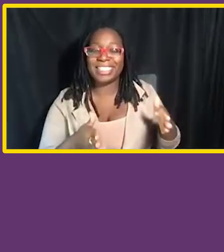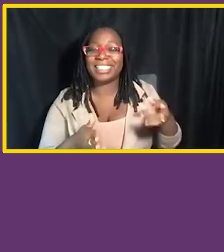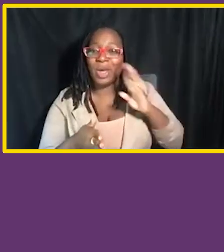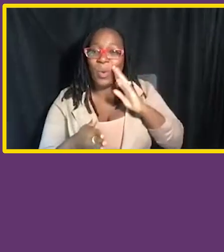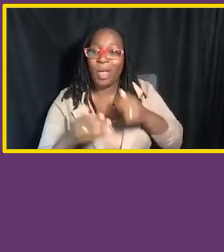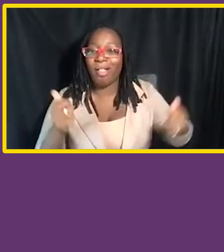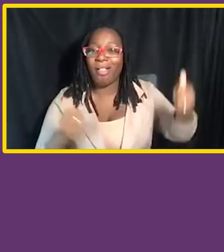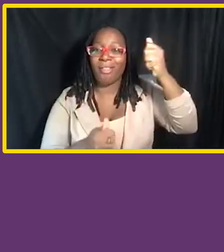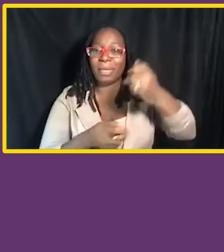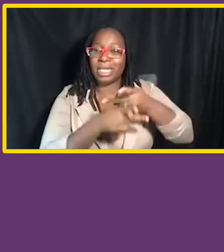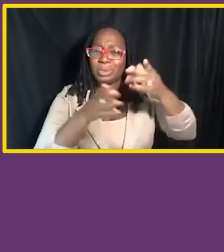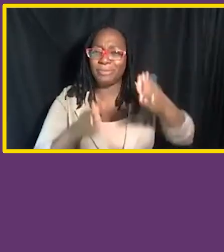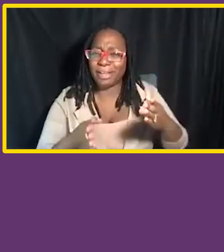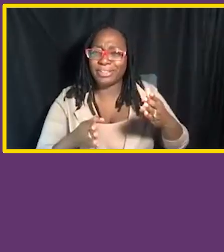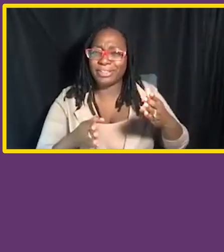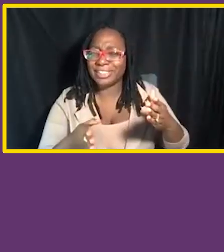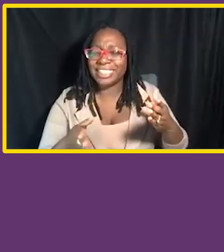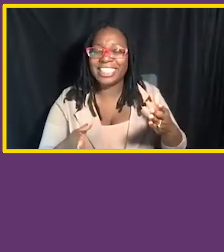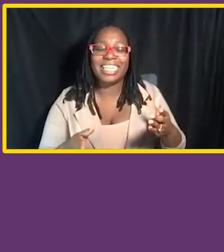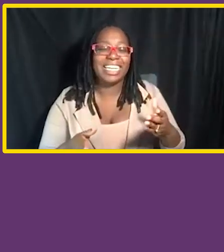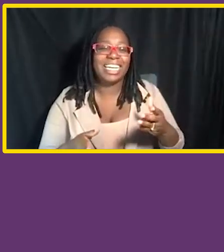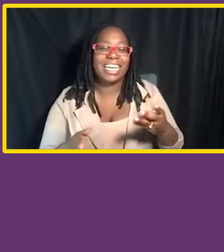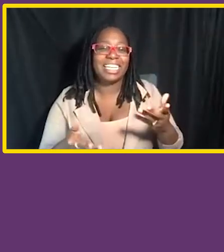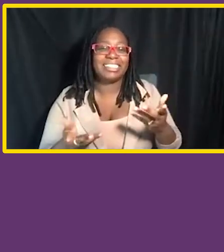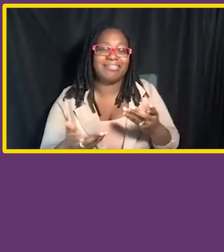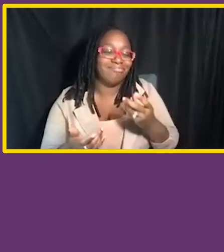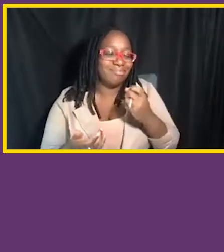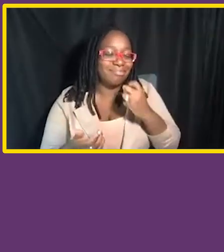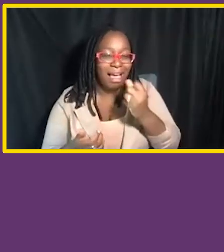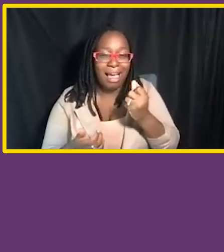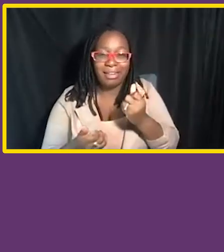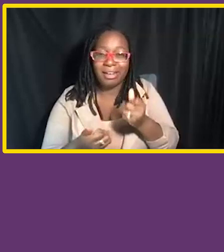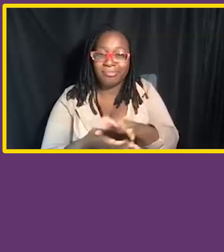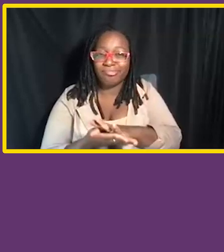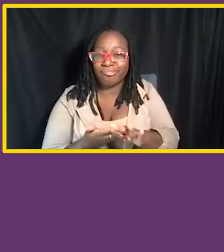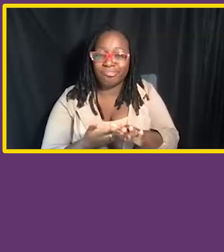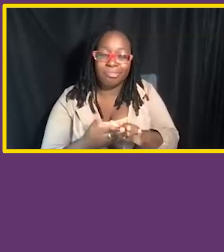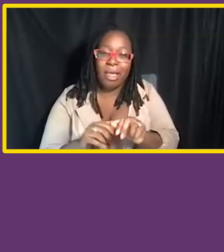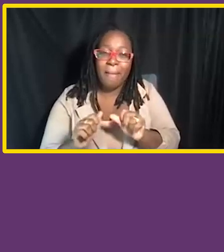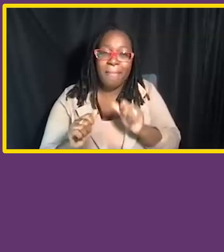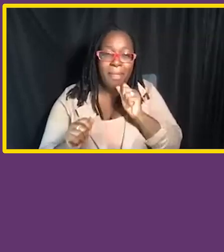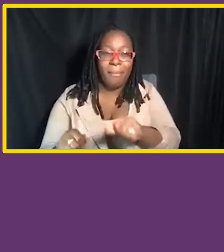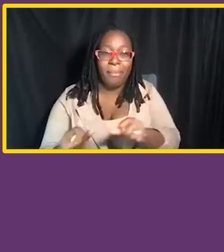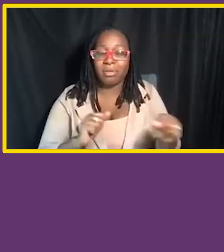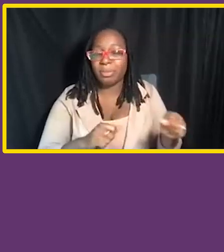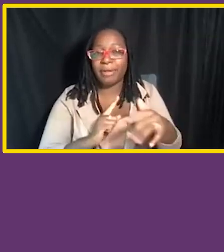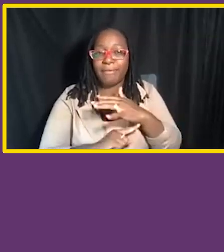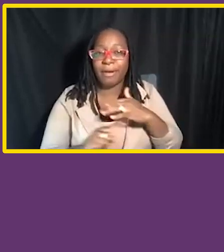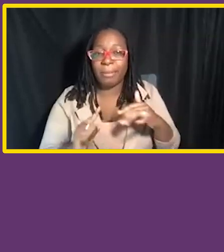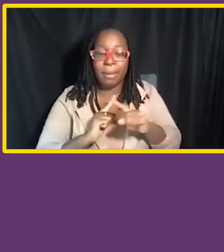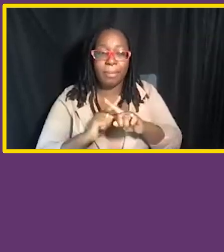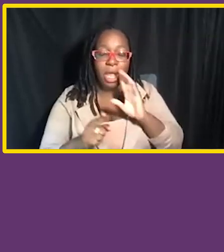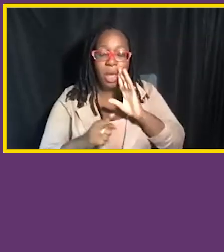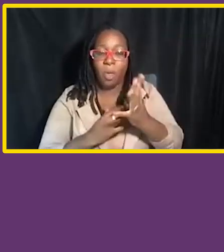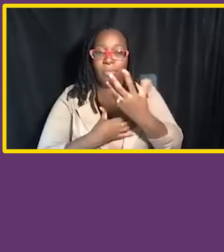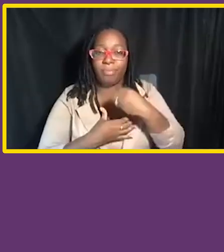It's an impossibility, which of course is going to manifest in the body, especially when Black women are not allowed to